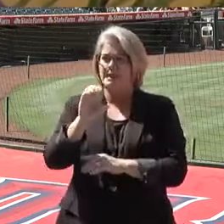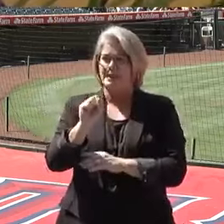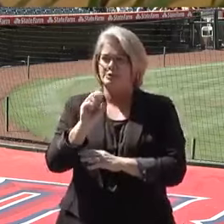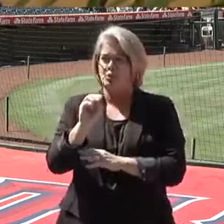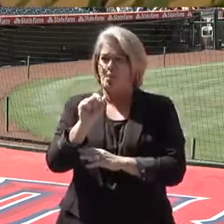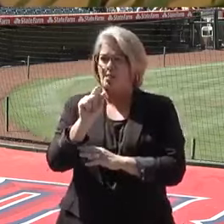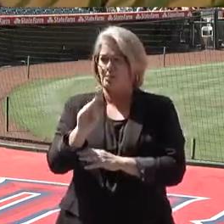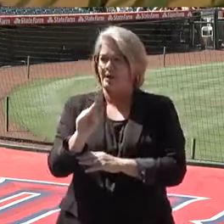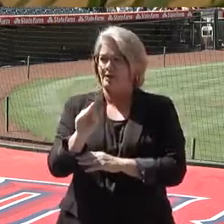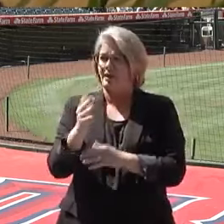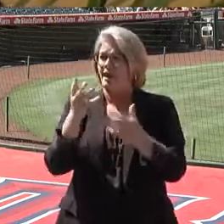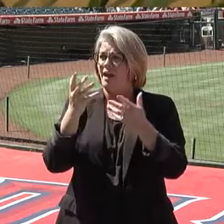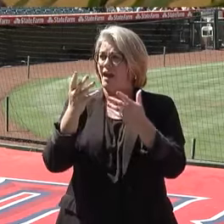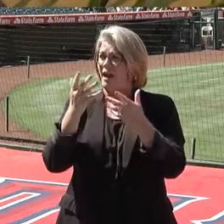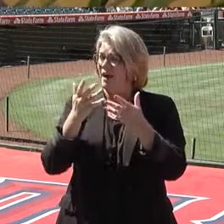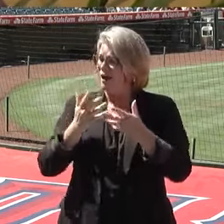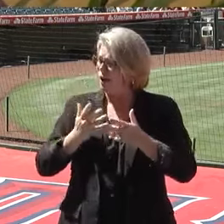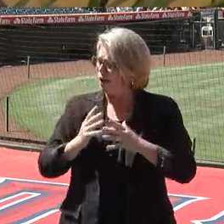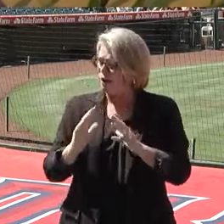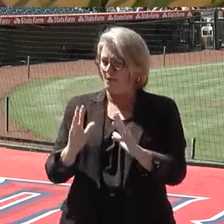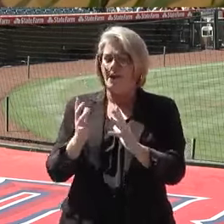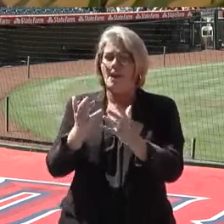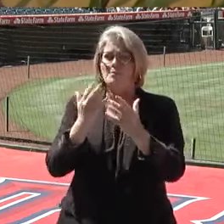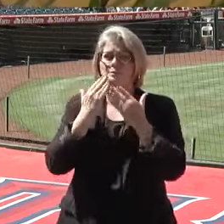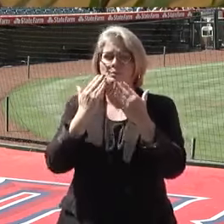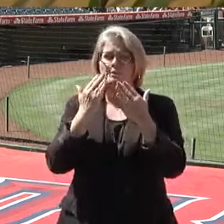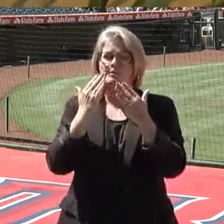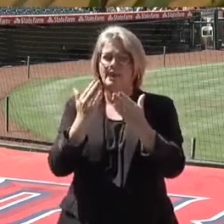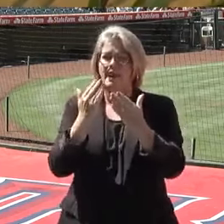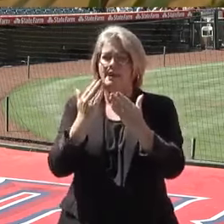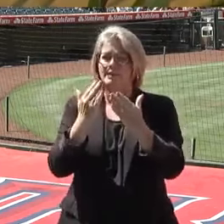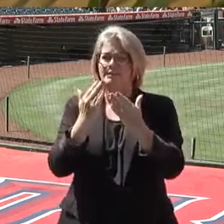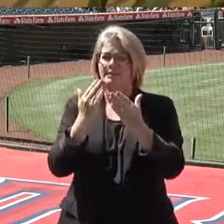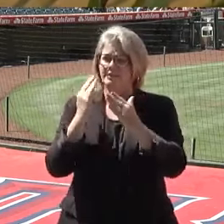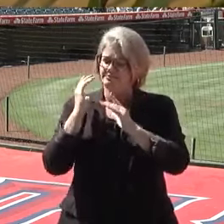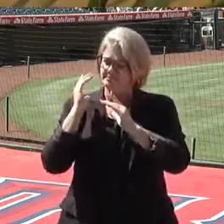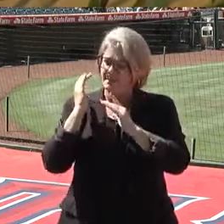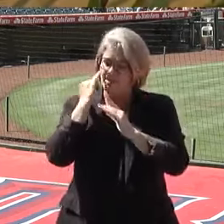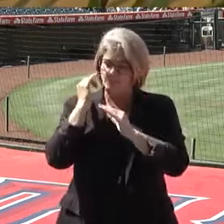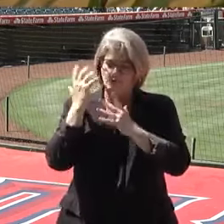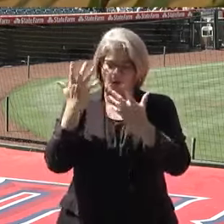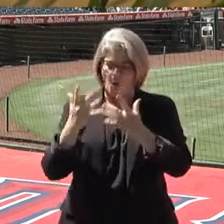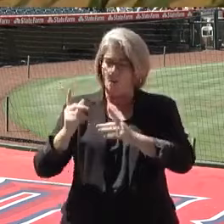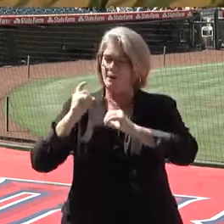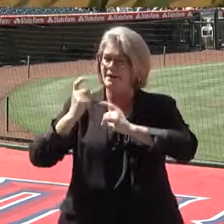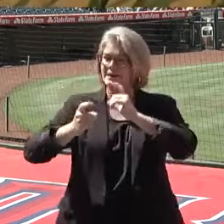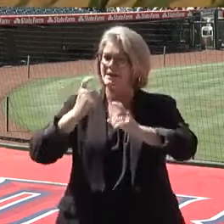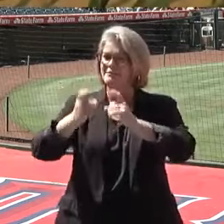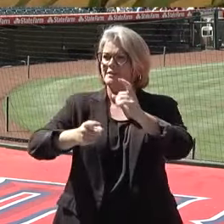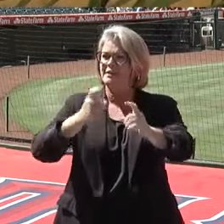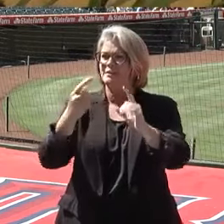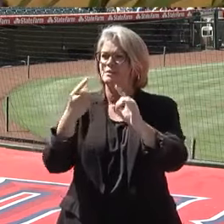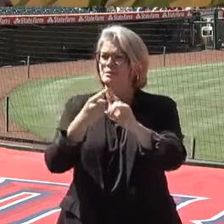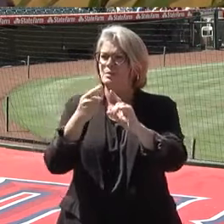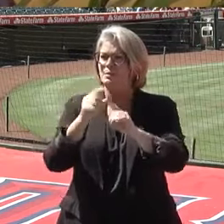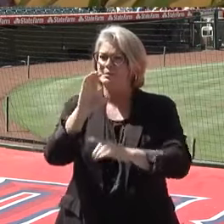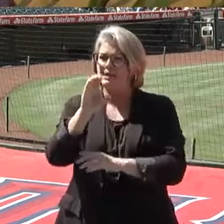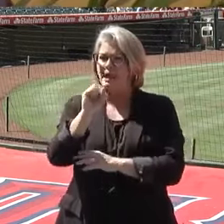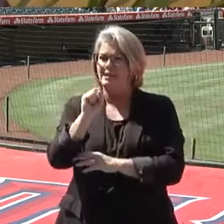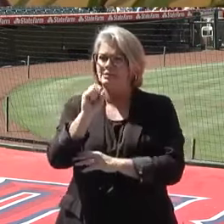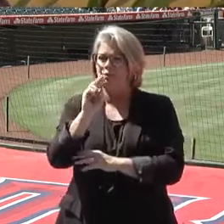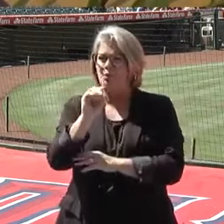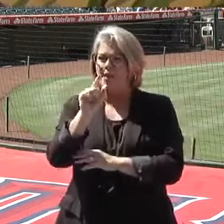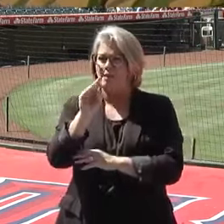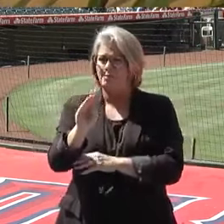contribution to the university as alums, as part of the 2023 class gift.